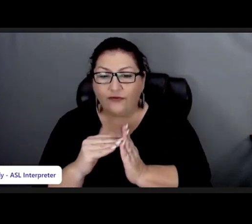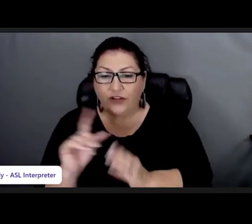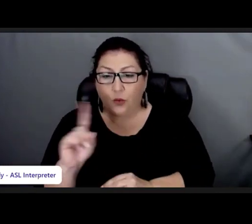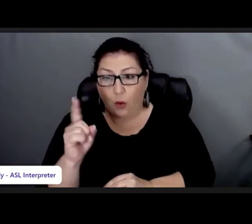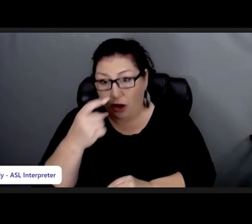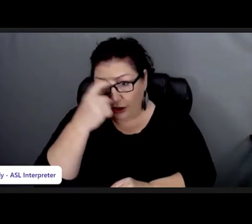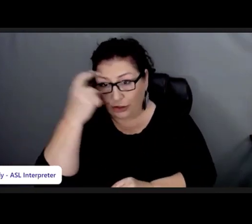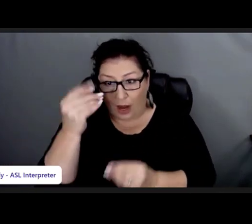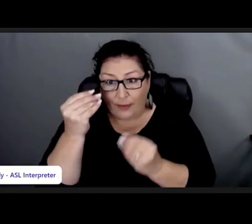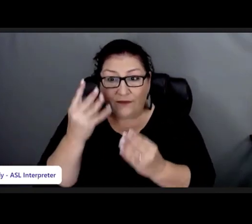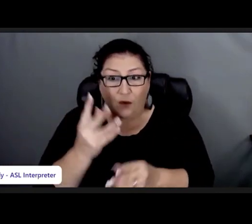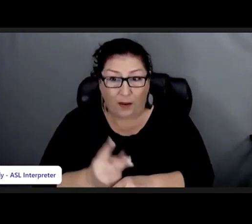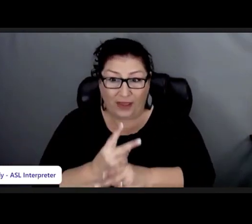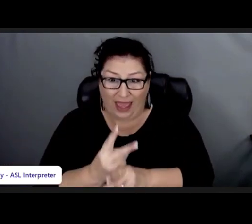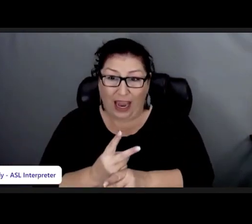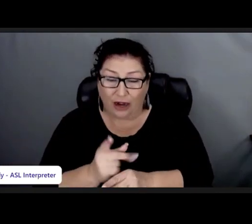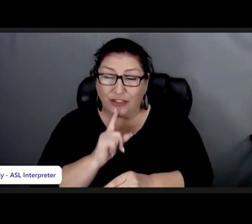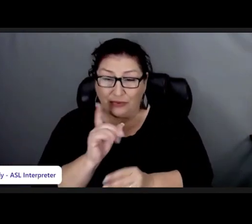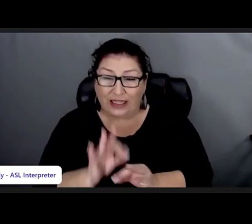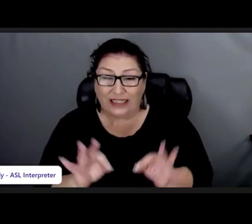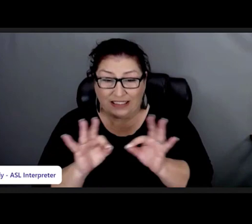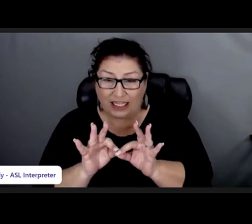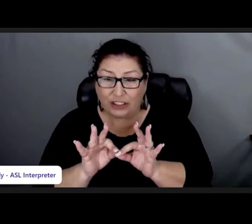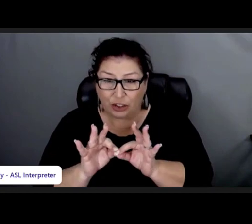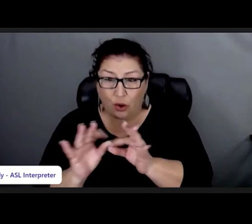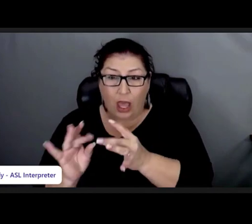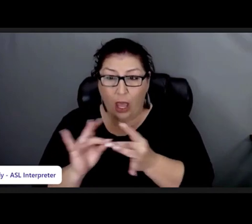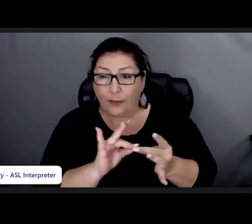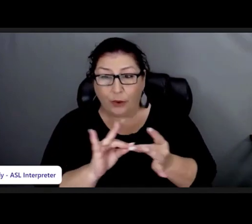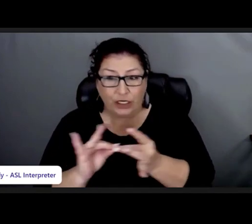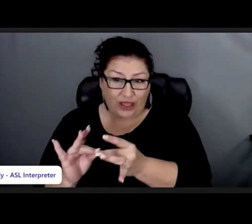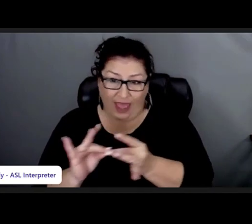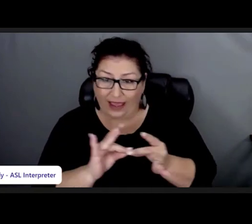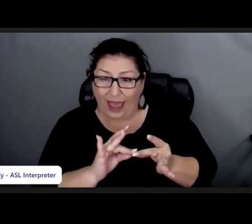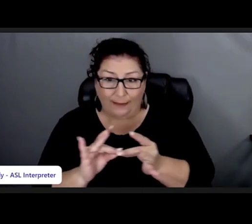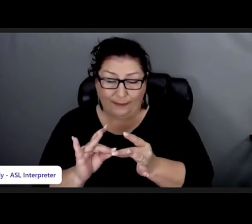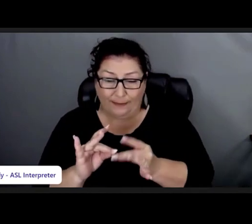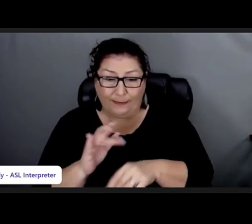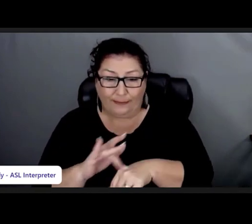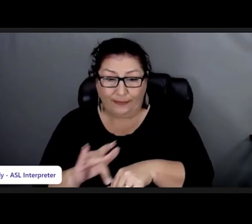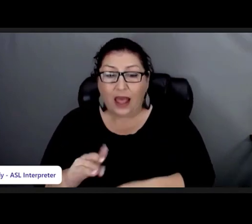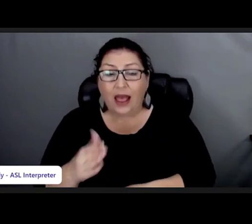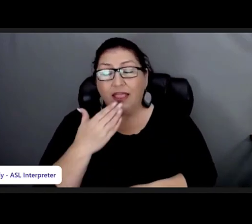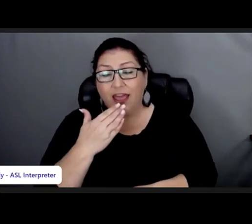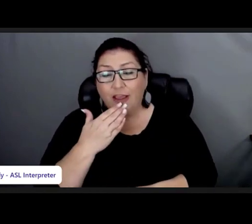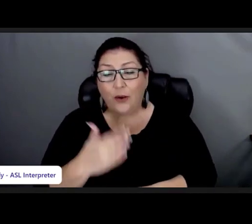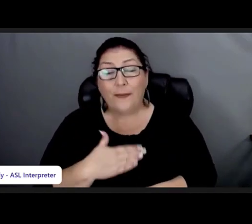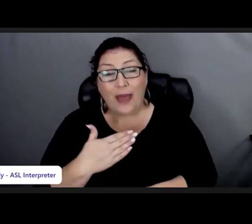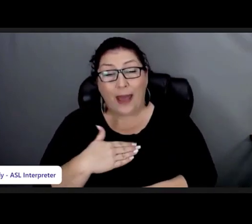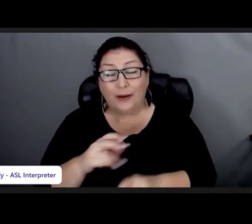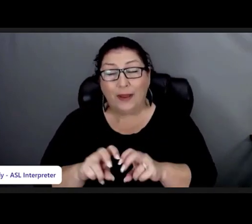trauma-informed care is essential in bridging that gap. Thank you. I'm happy to be a panelist today.